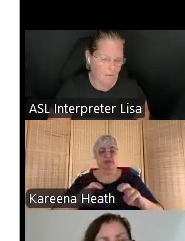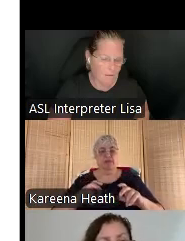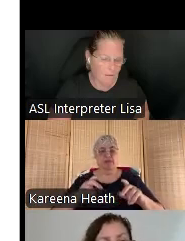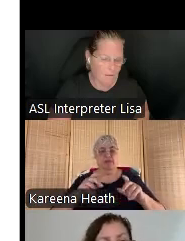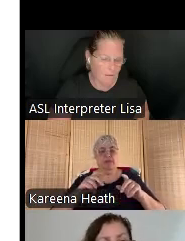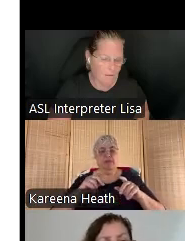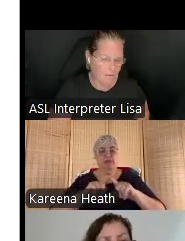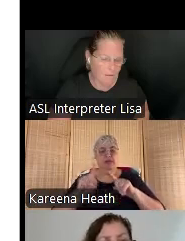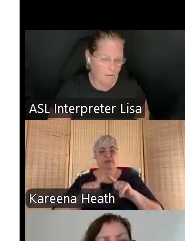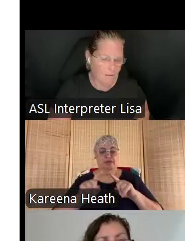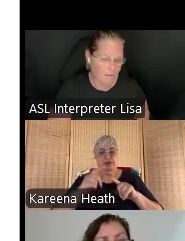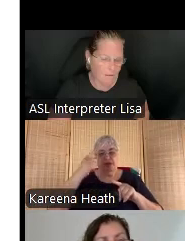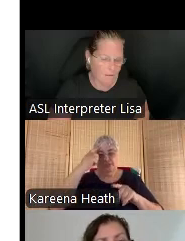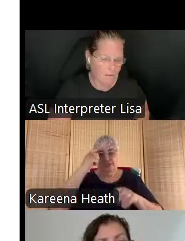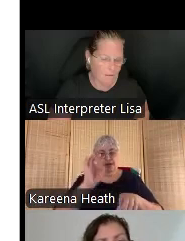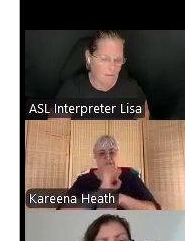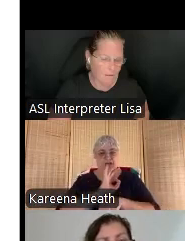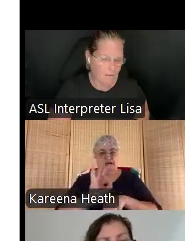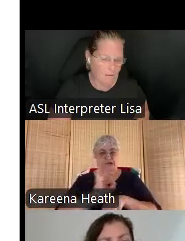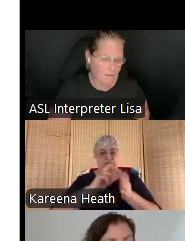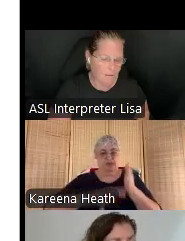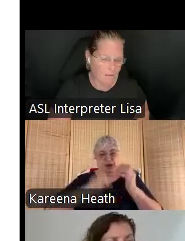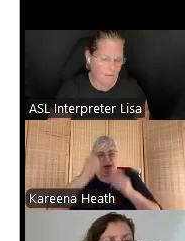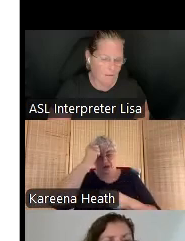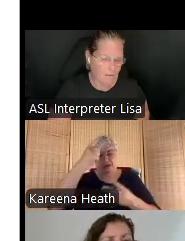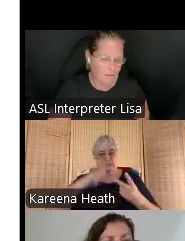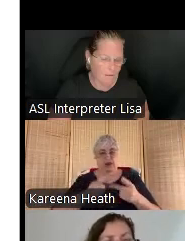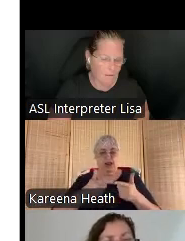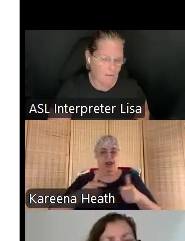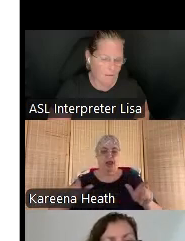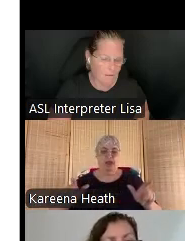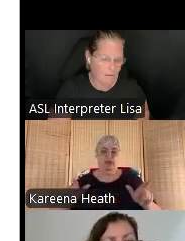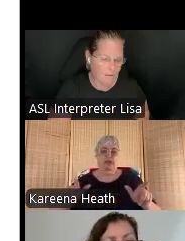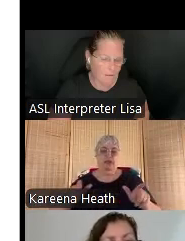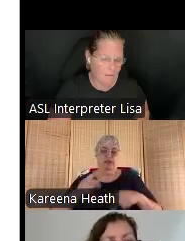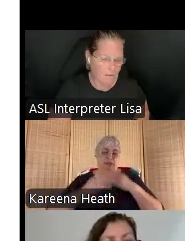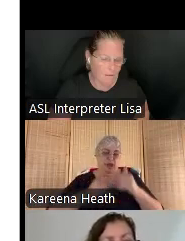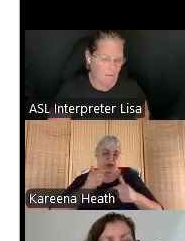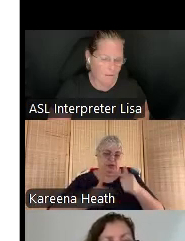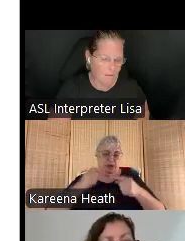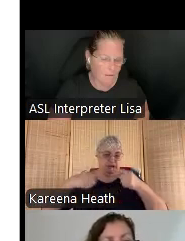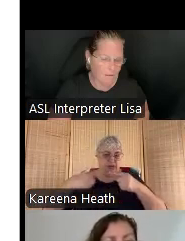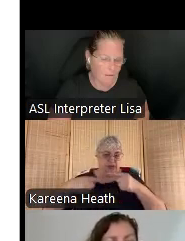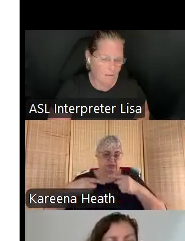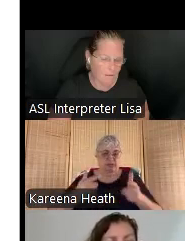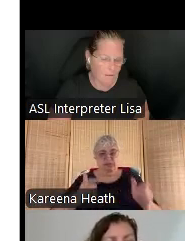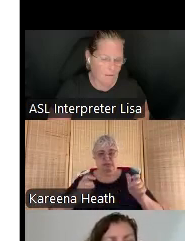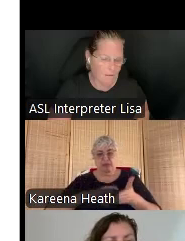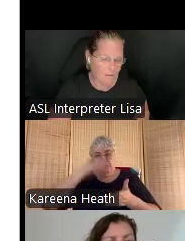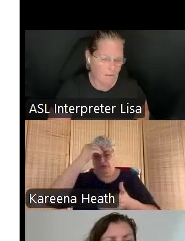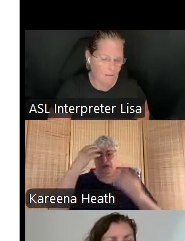mental functions, including reading comprehension, language processing speed, learning and